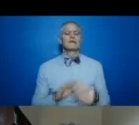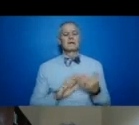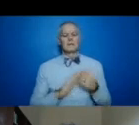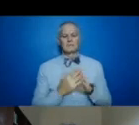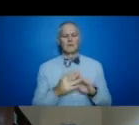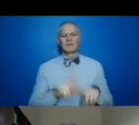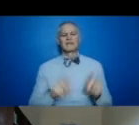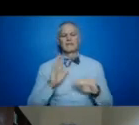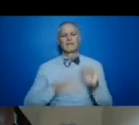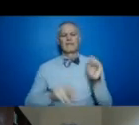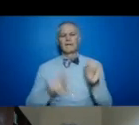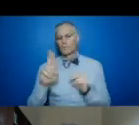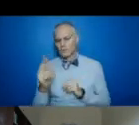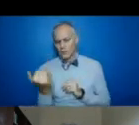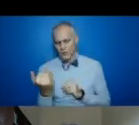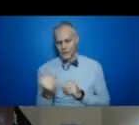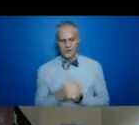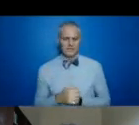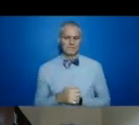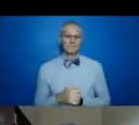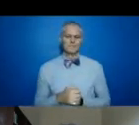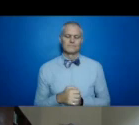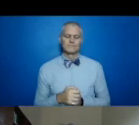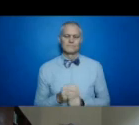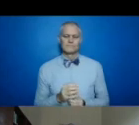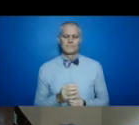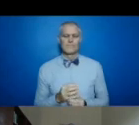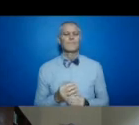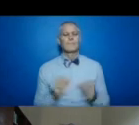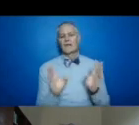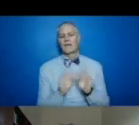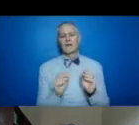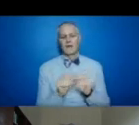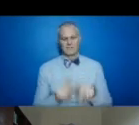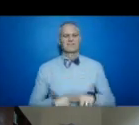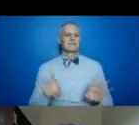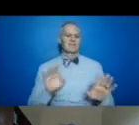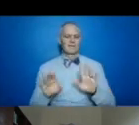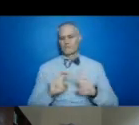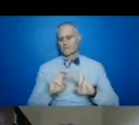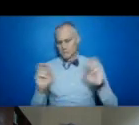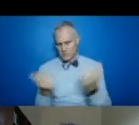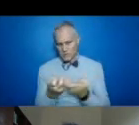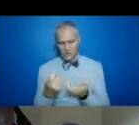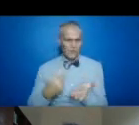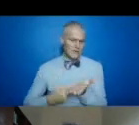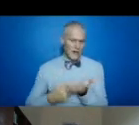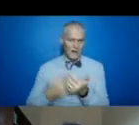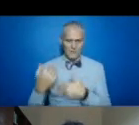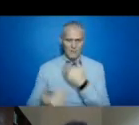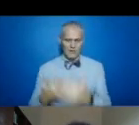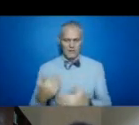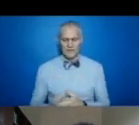say, restorative justice. And conferencing is distinctly different from circles and dialogue processes.